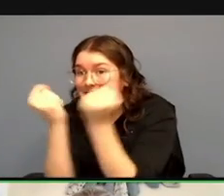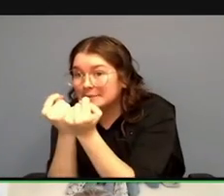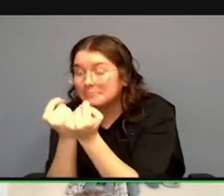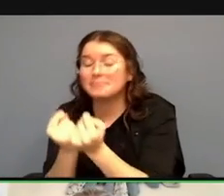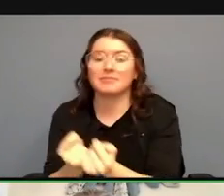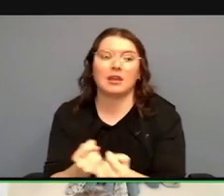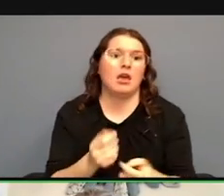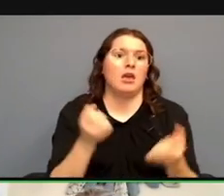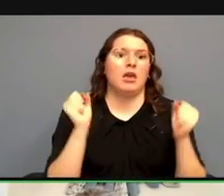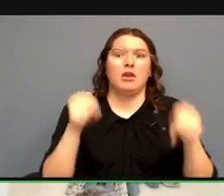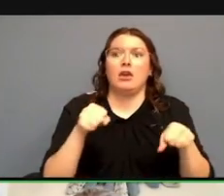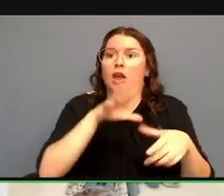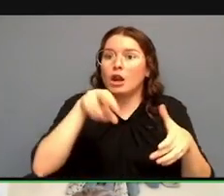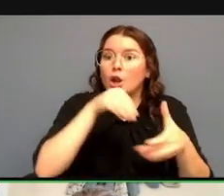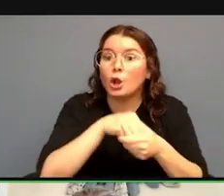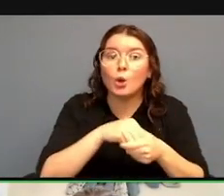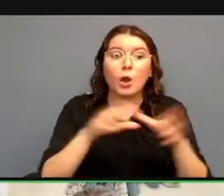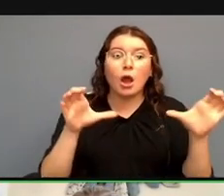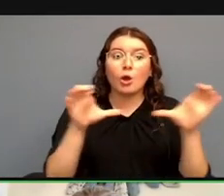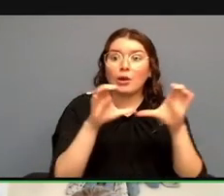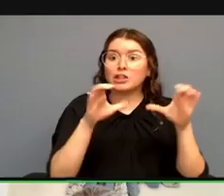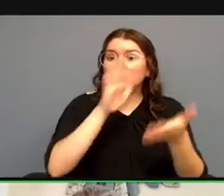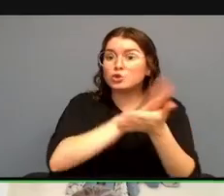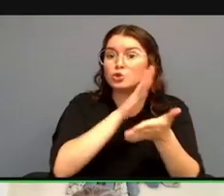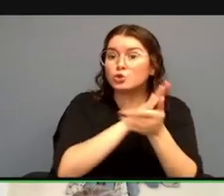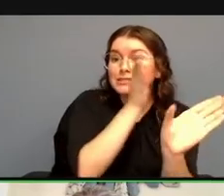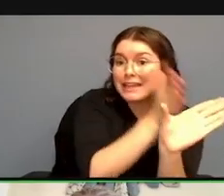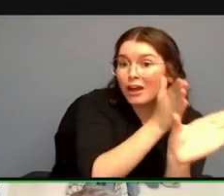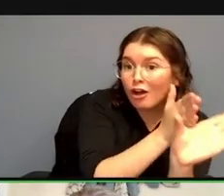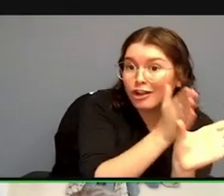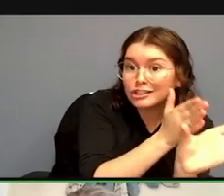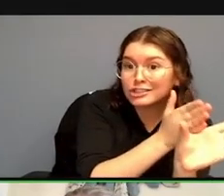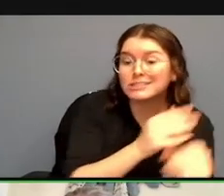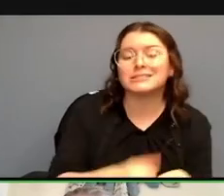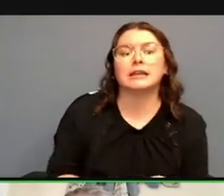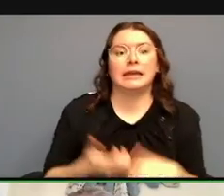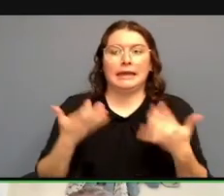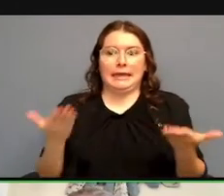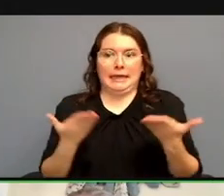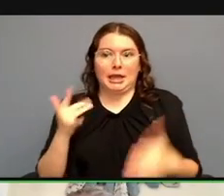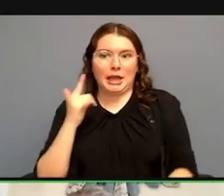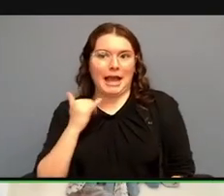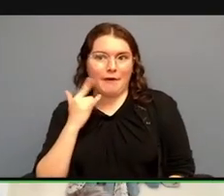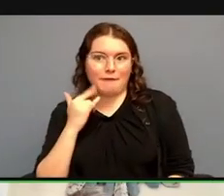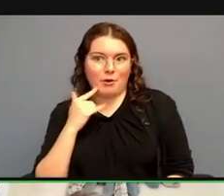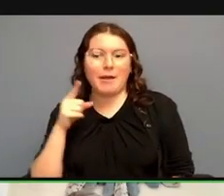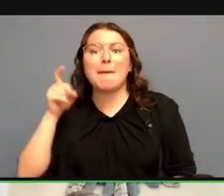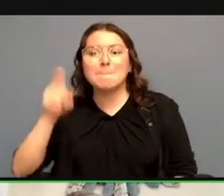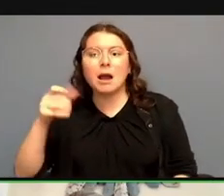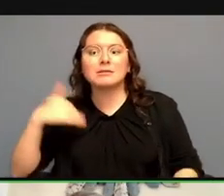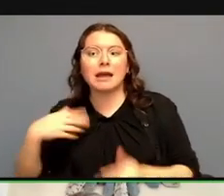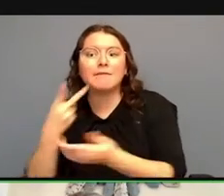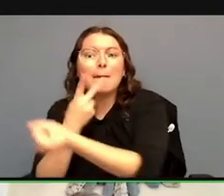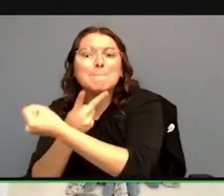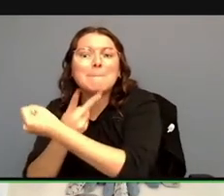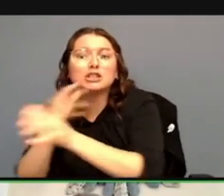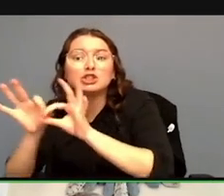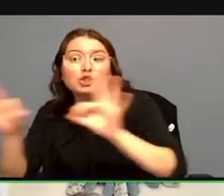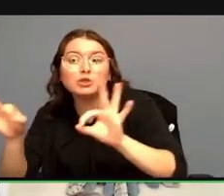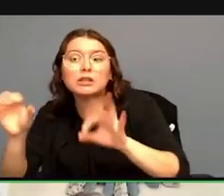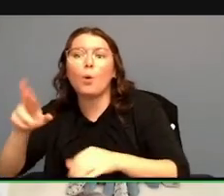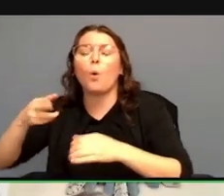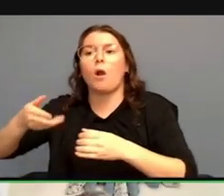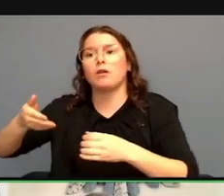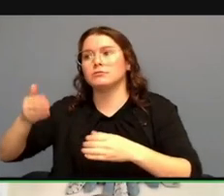can include a credentialed school psychologist. Now in California, that's someone with a master's degree or higher